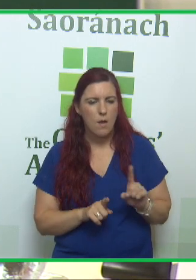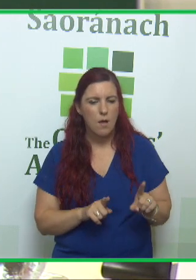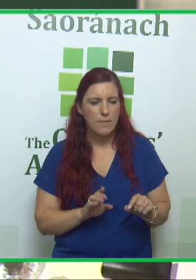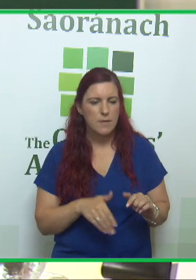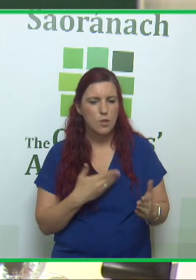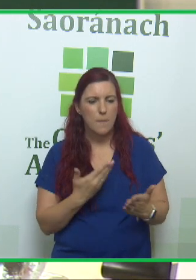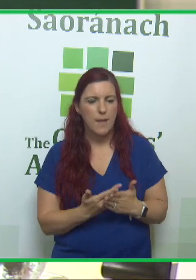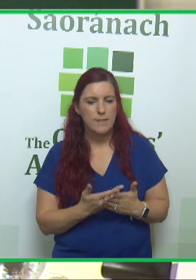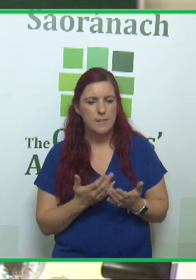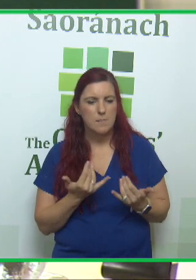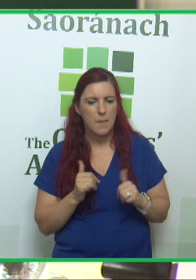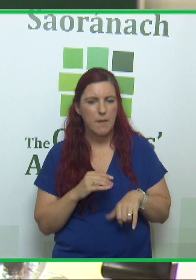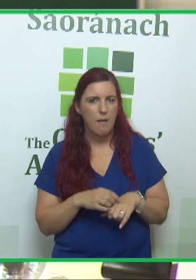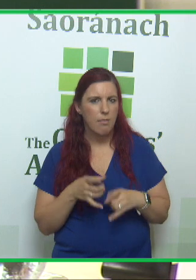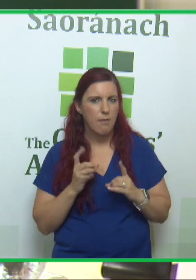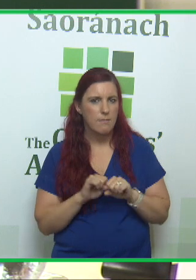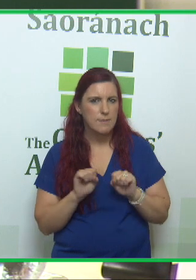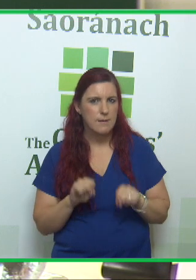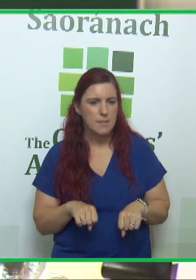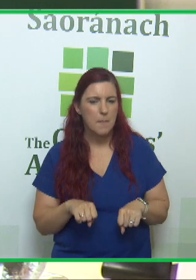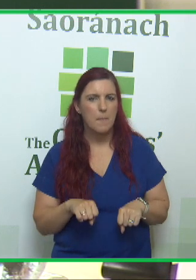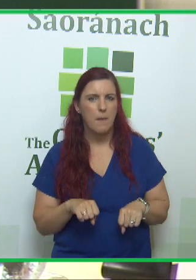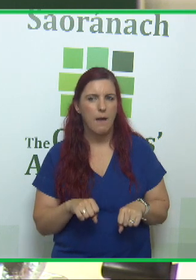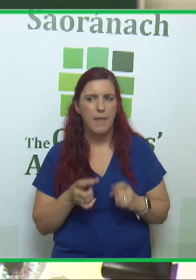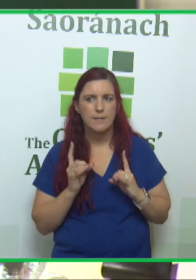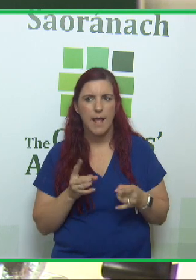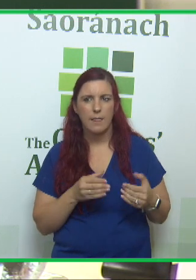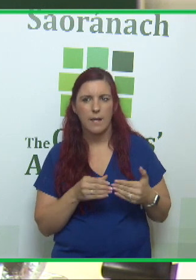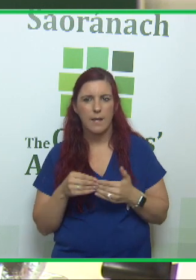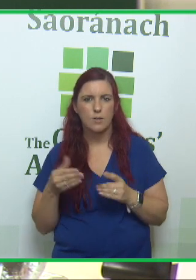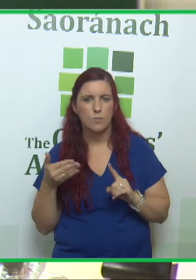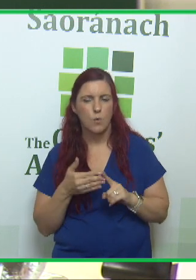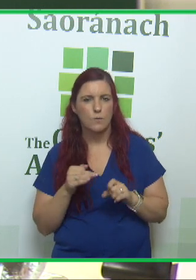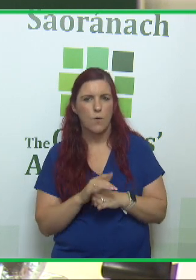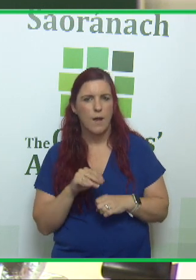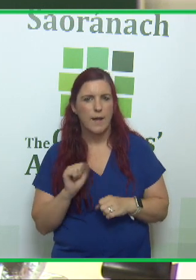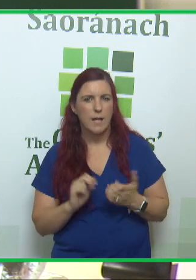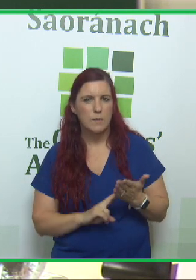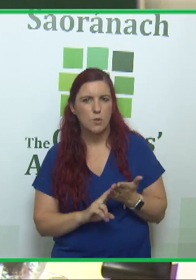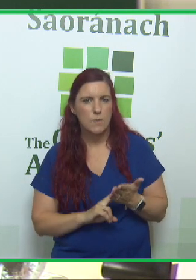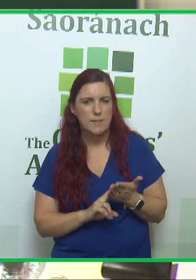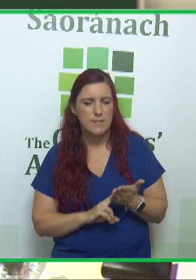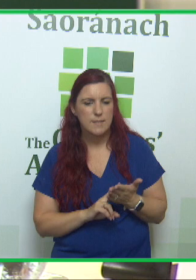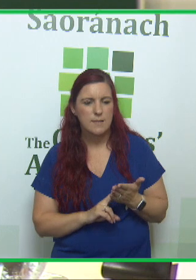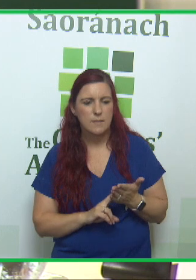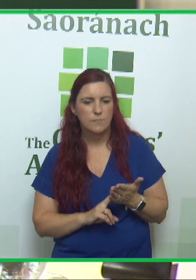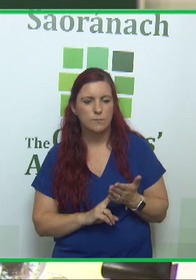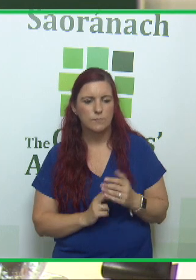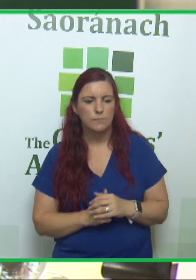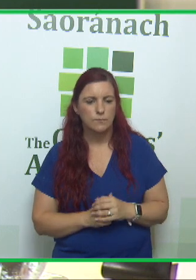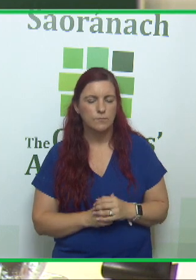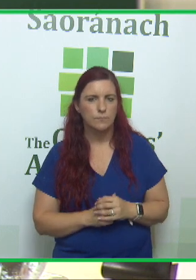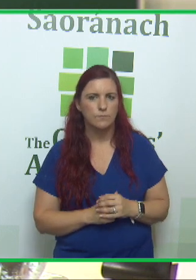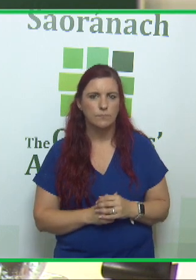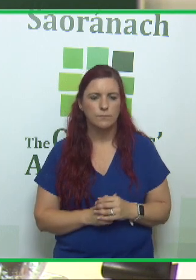demands that may be on the health system with a health-led approach in terms of cannabis use from people who may not be receiving harm and rooted into a